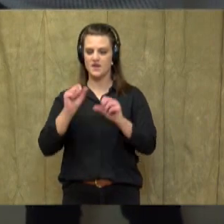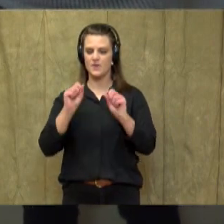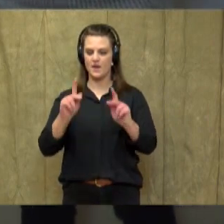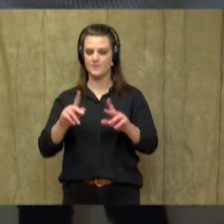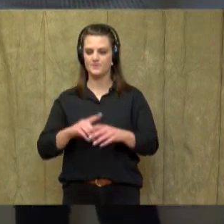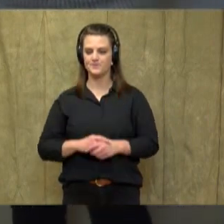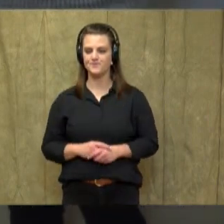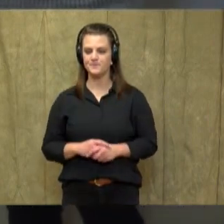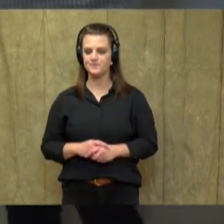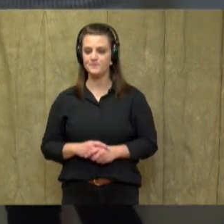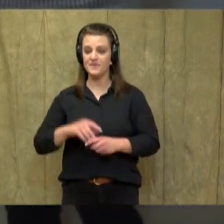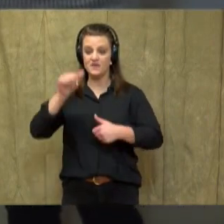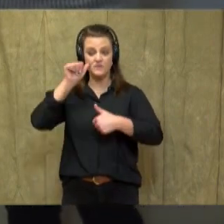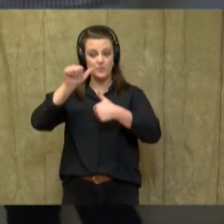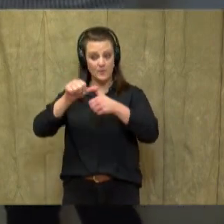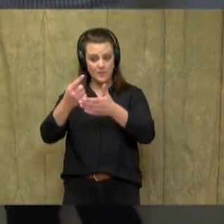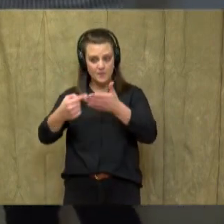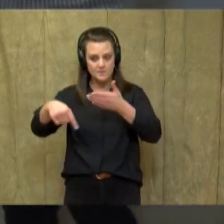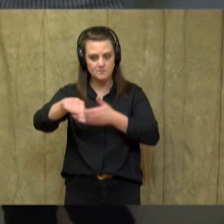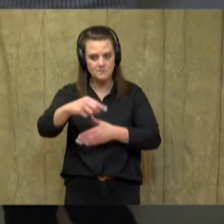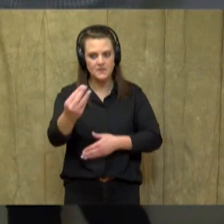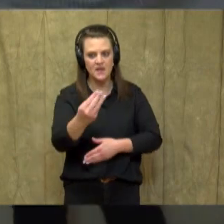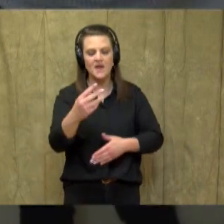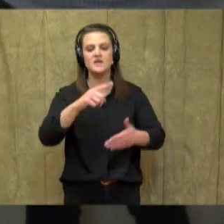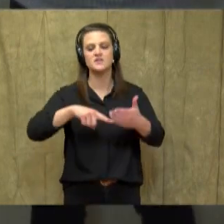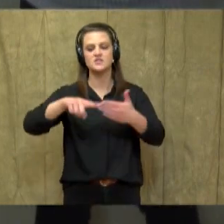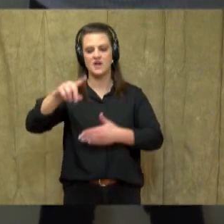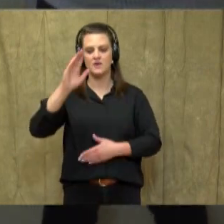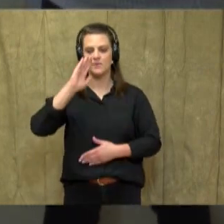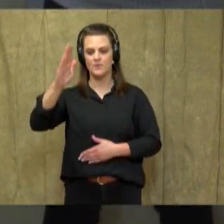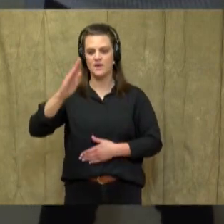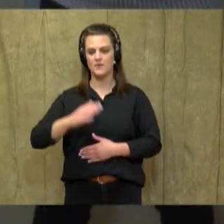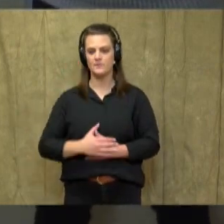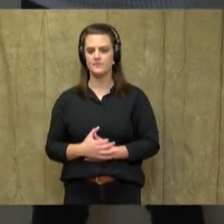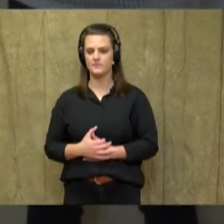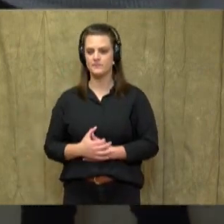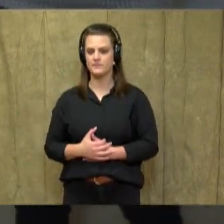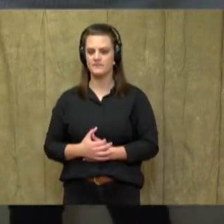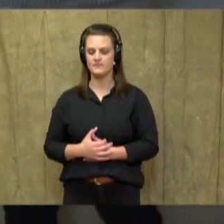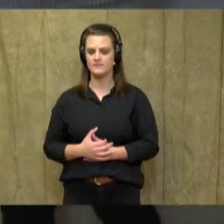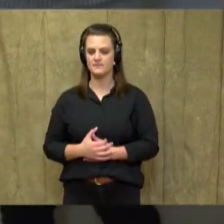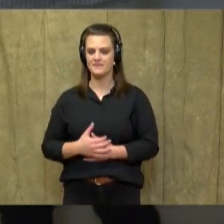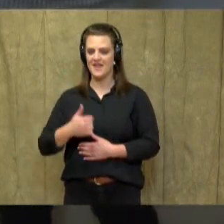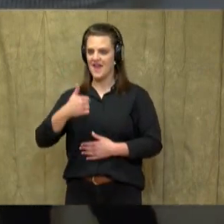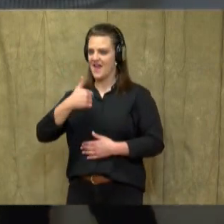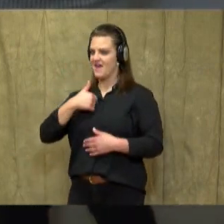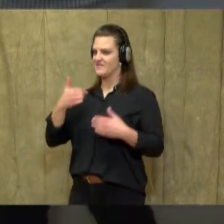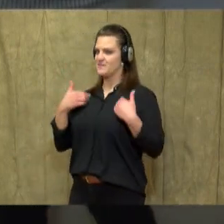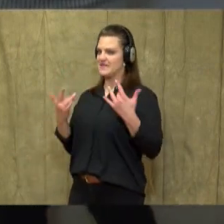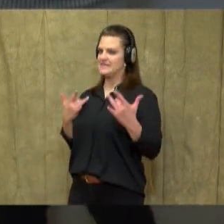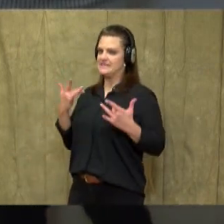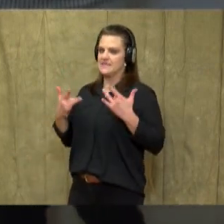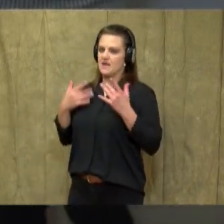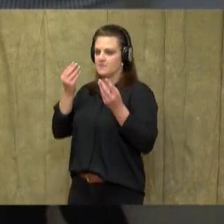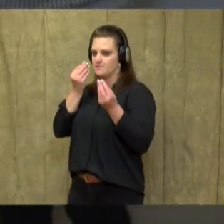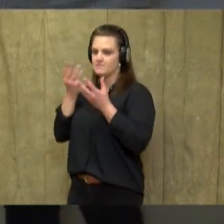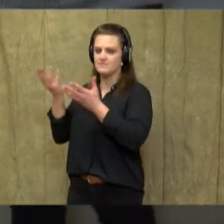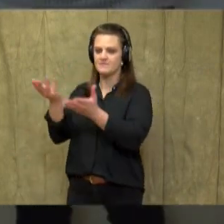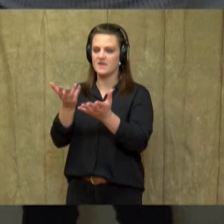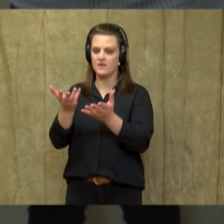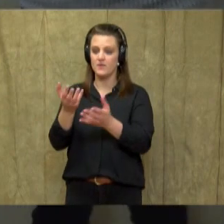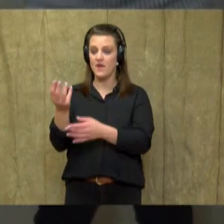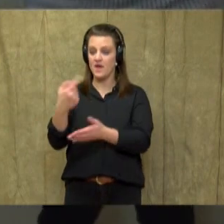Okay, remember, I'll check your exit ticket on Monday, and I have something really exciting to tell you.